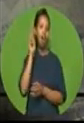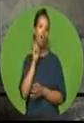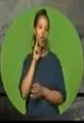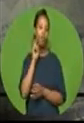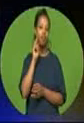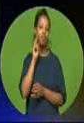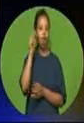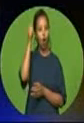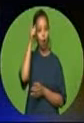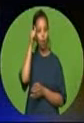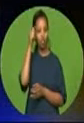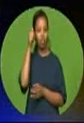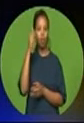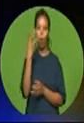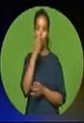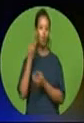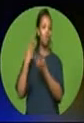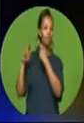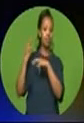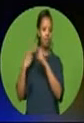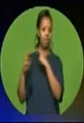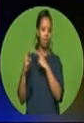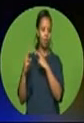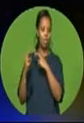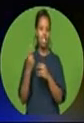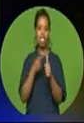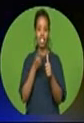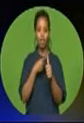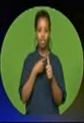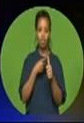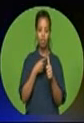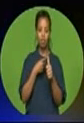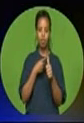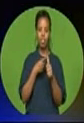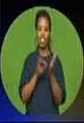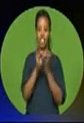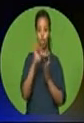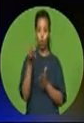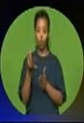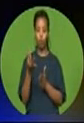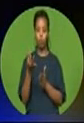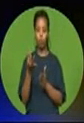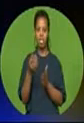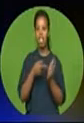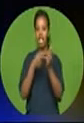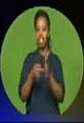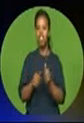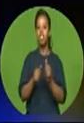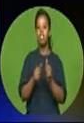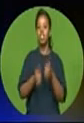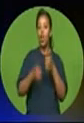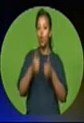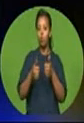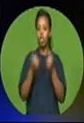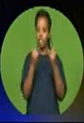example. The first digit of each account number tells in which division